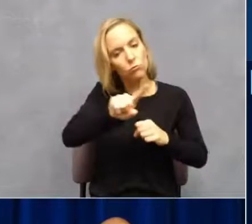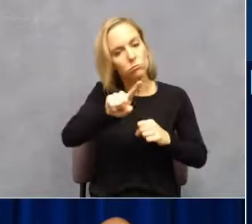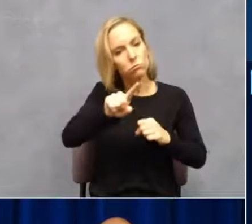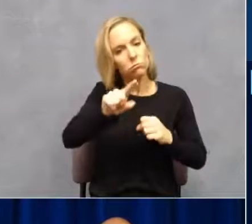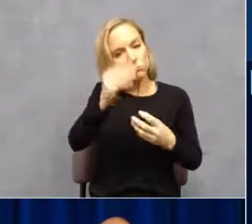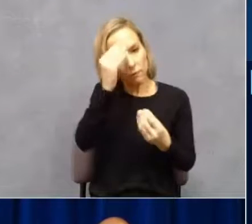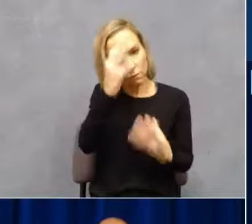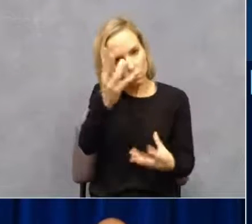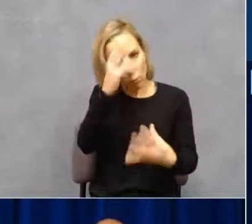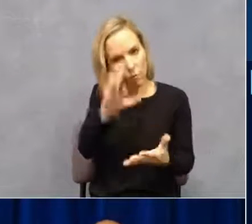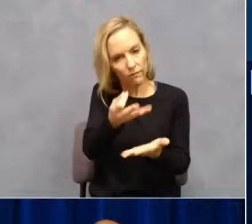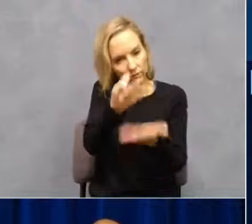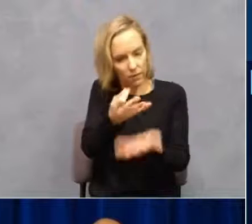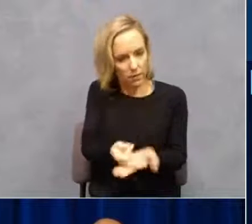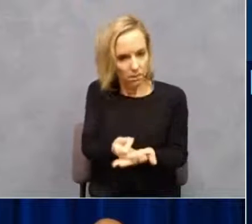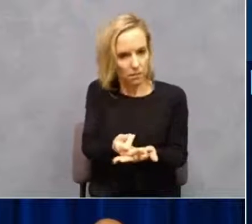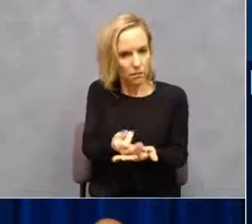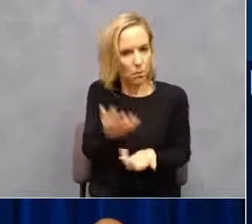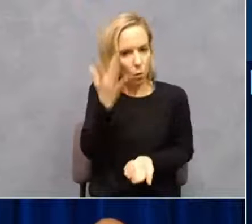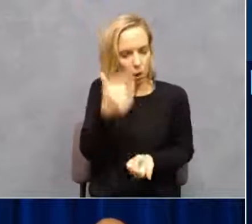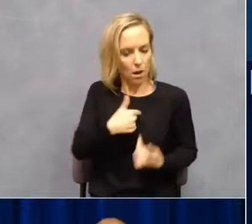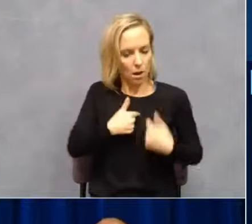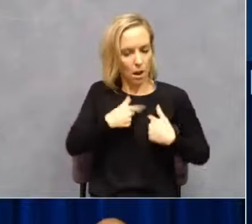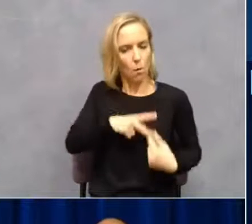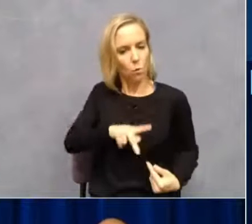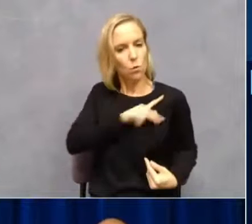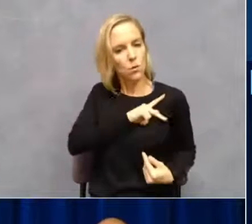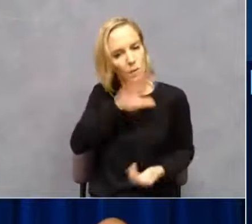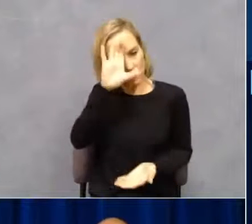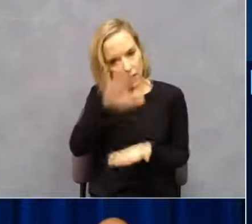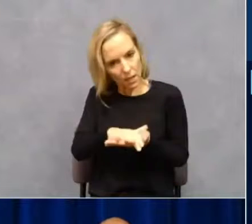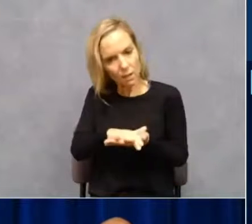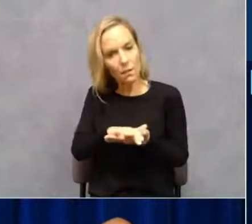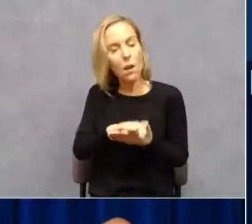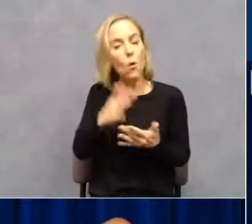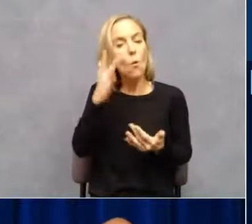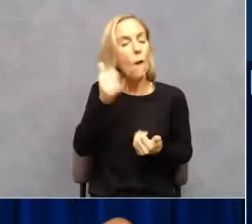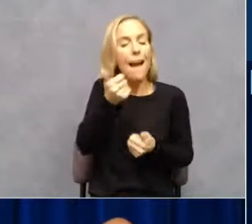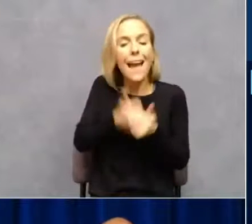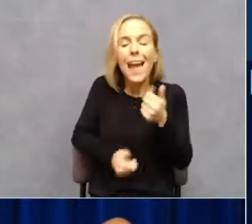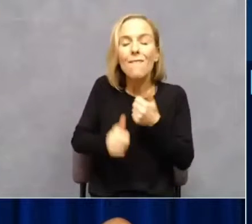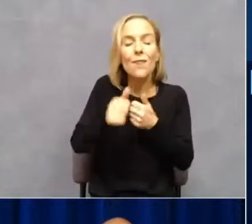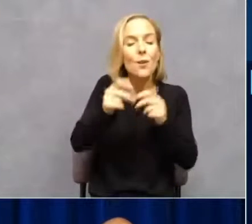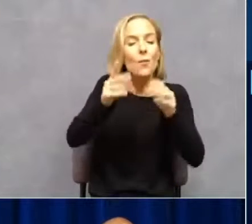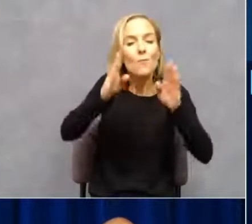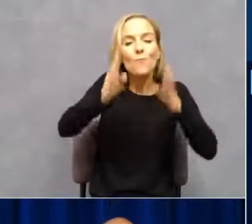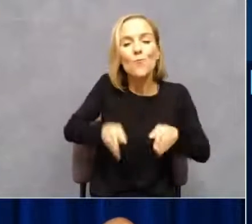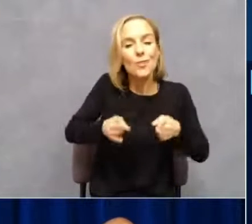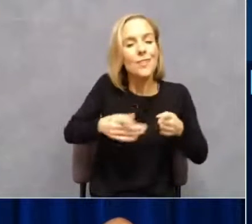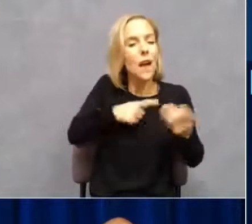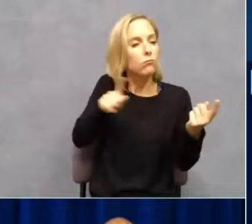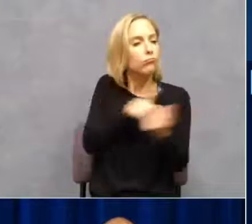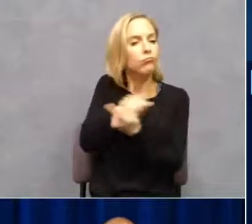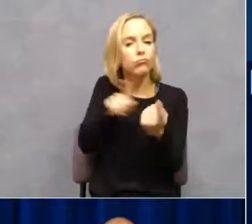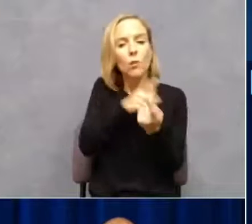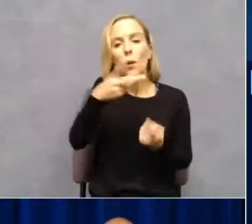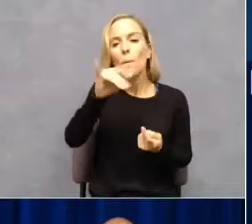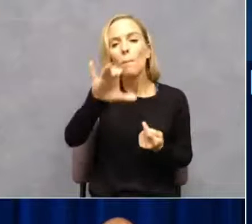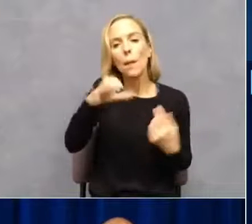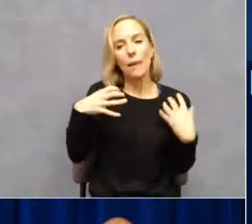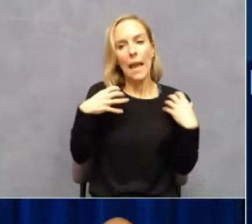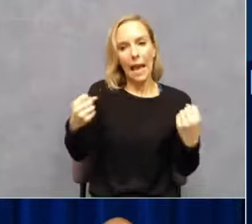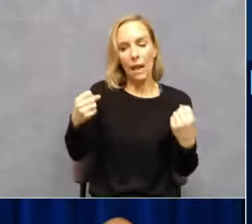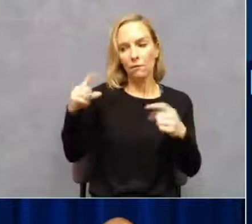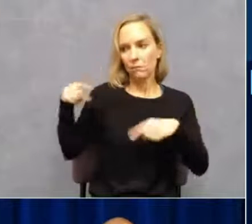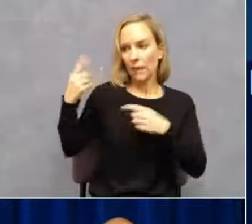can and why I personally believe, and why every public health person I've had the privilege to work with over this journey of over 8 months